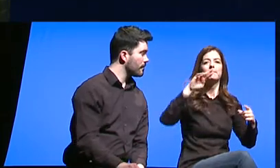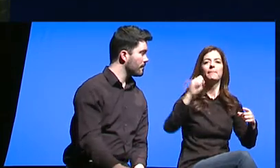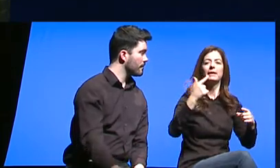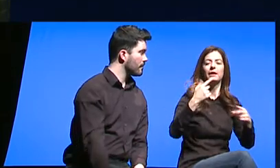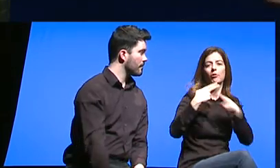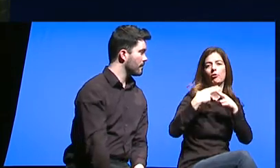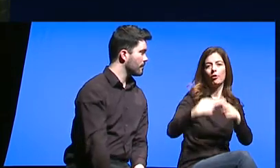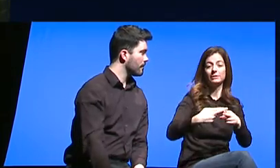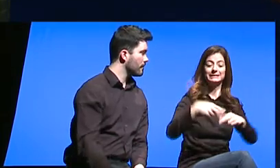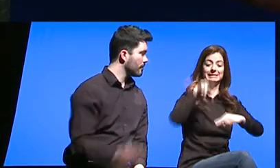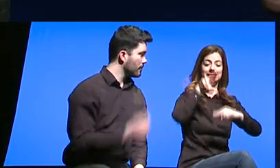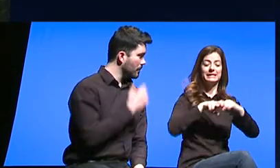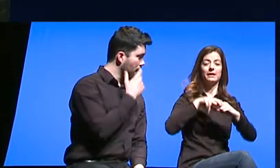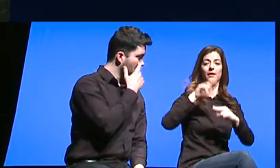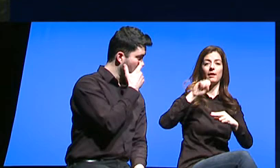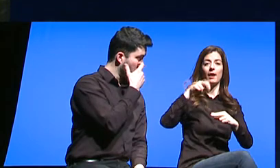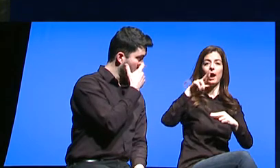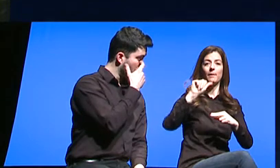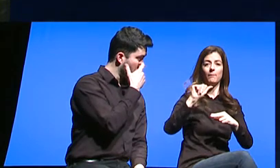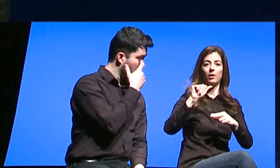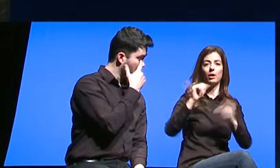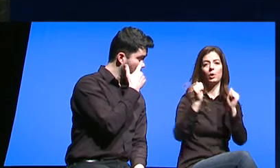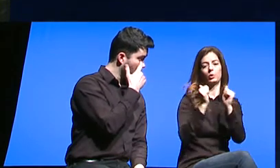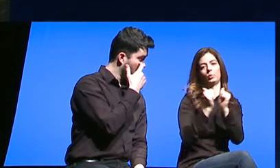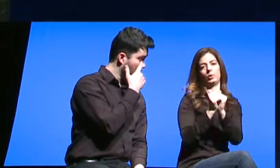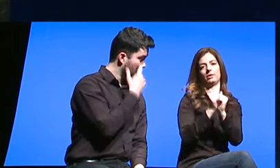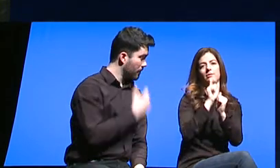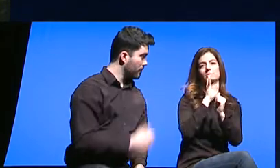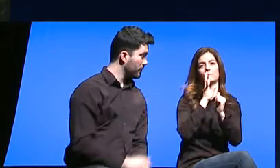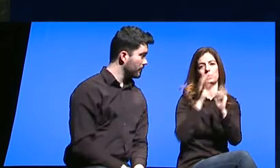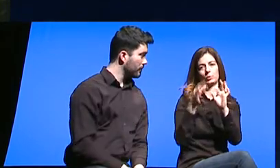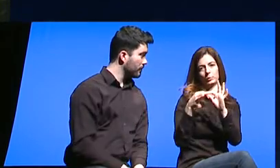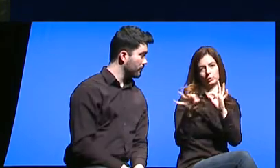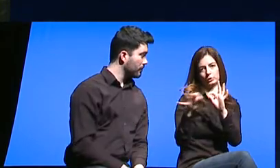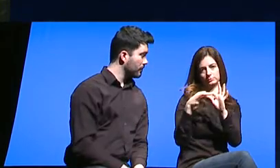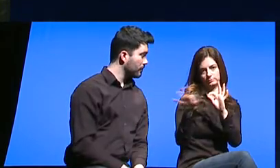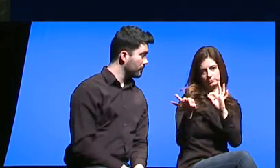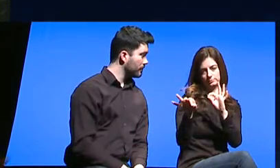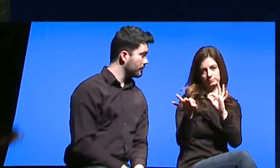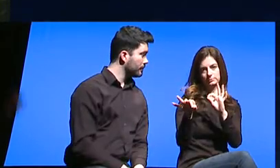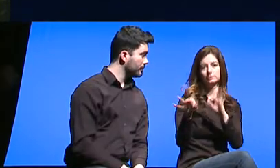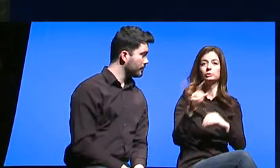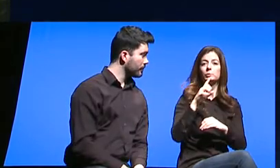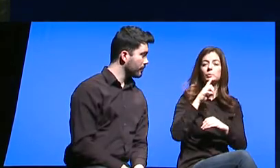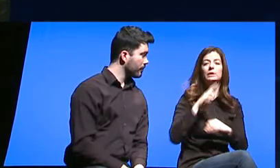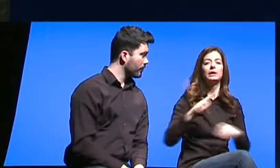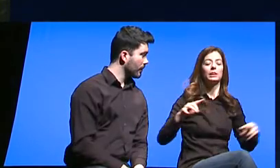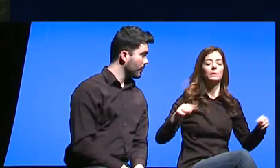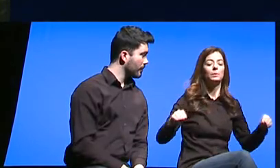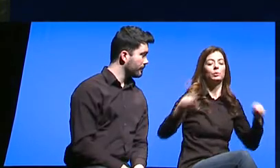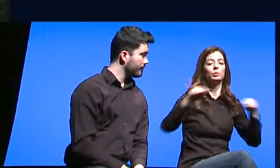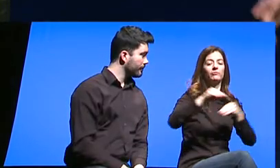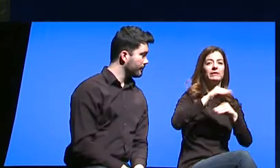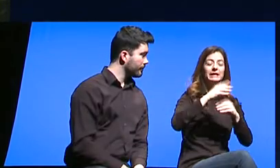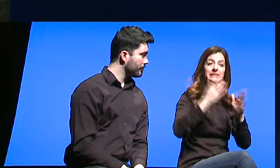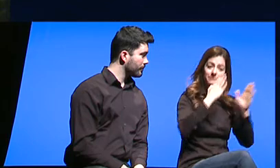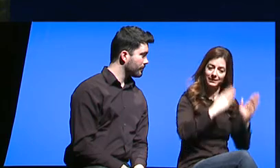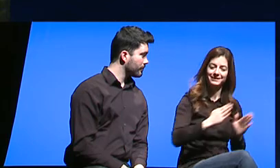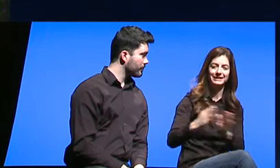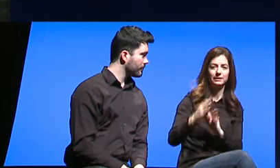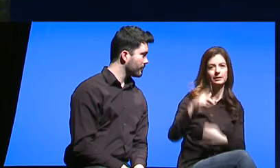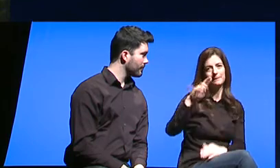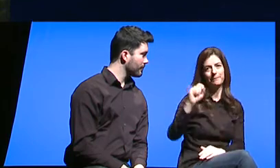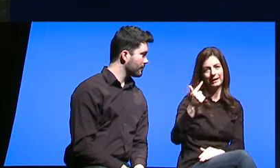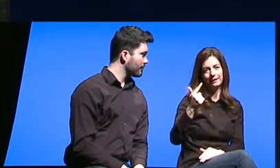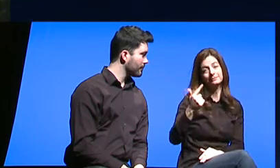So although they do change seats and there's a little bit of movement, the real movement comes from you kind of pinging back and forth, listening to